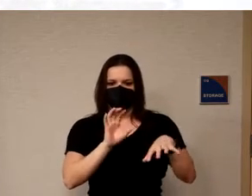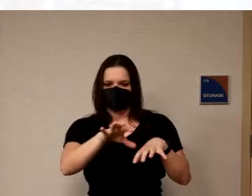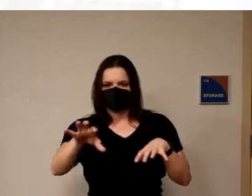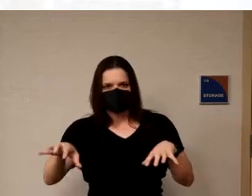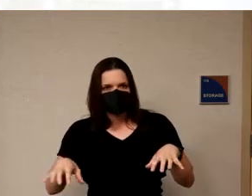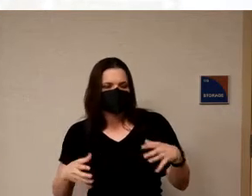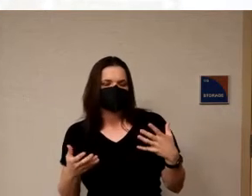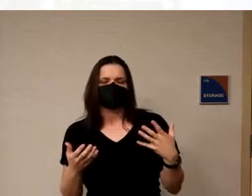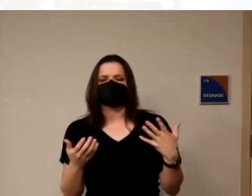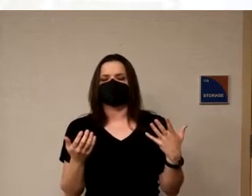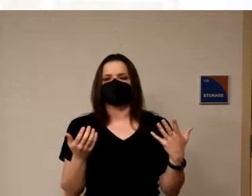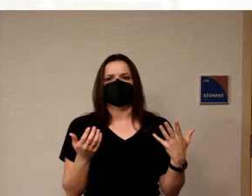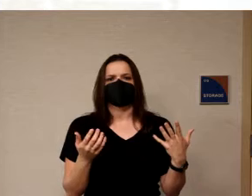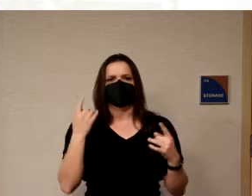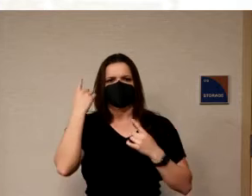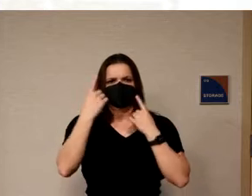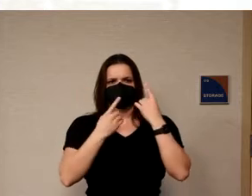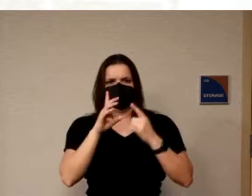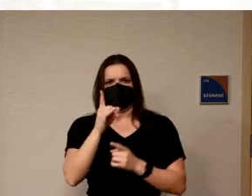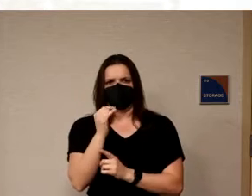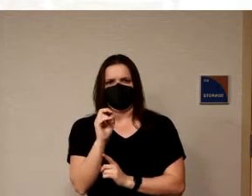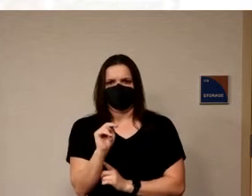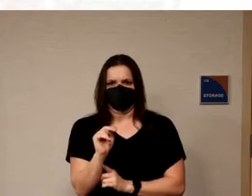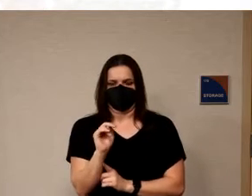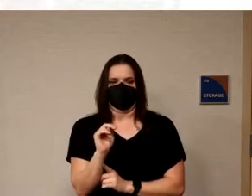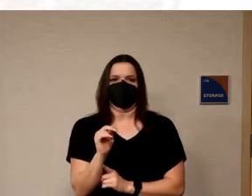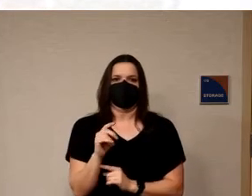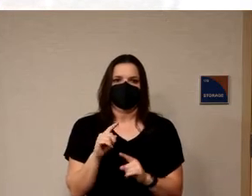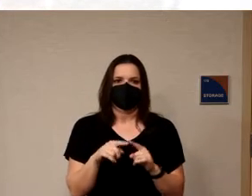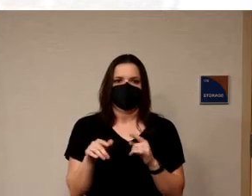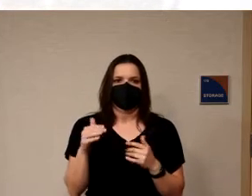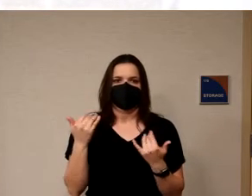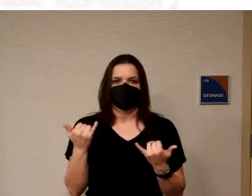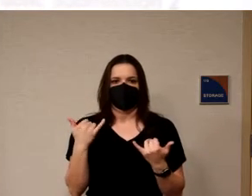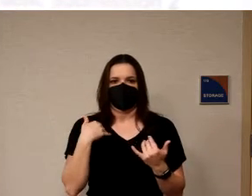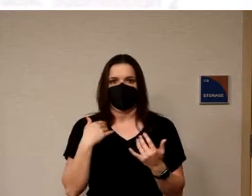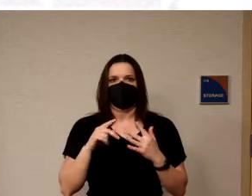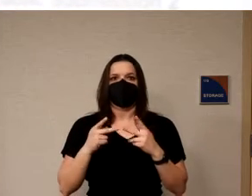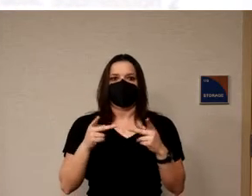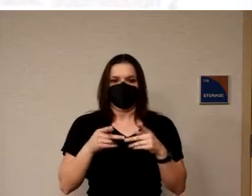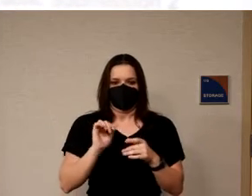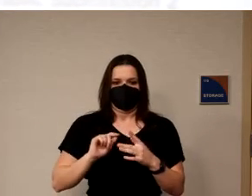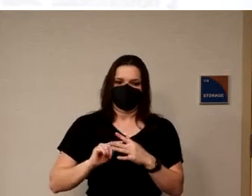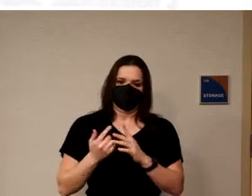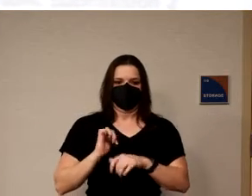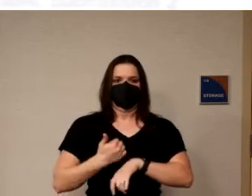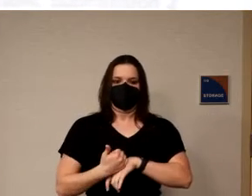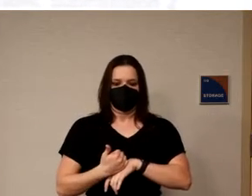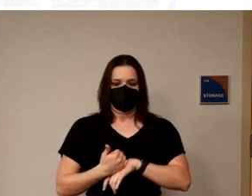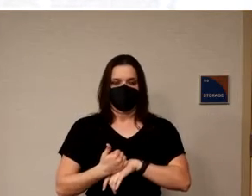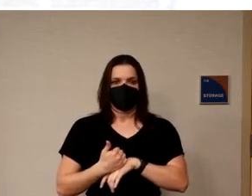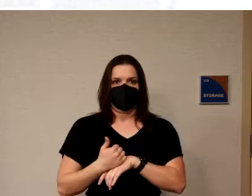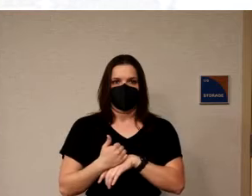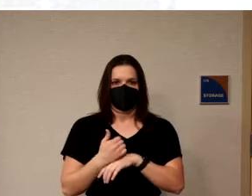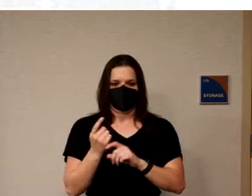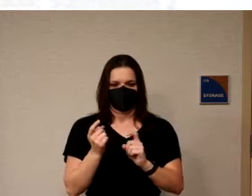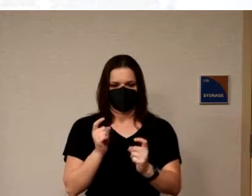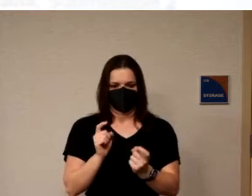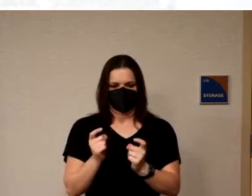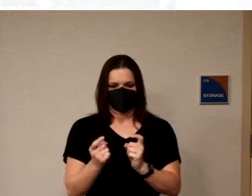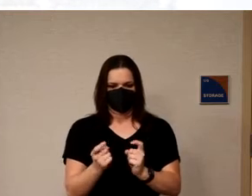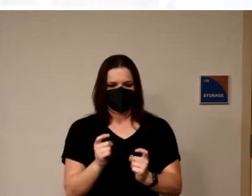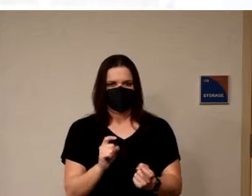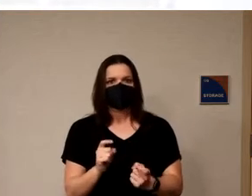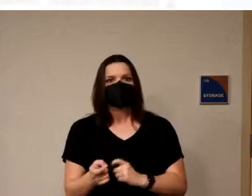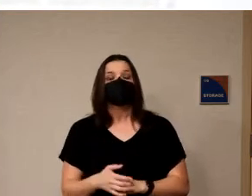things like that. Still thinking about that deviation. Yep. But at least I have a place to start. Now I'm going to start refining it.